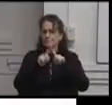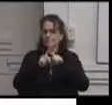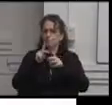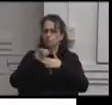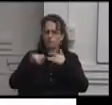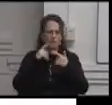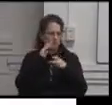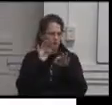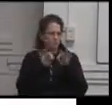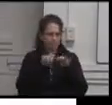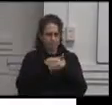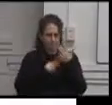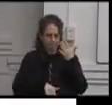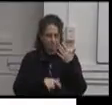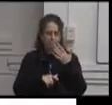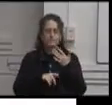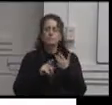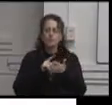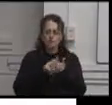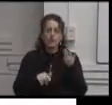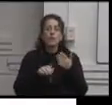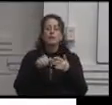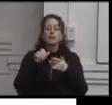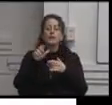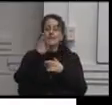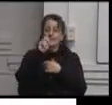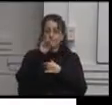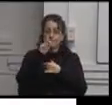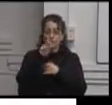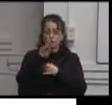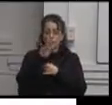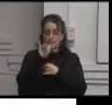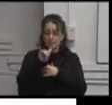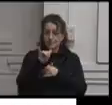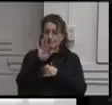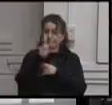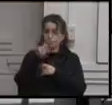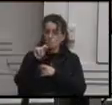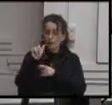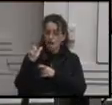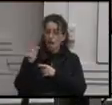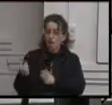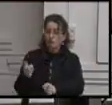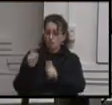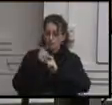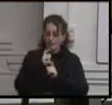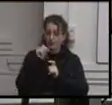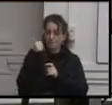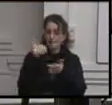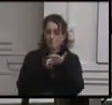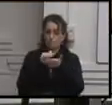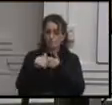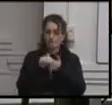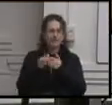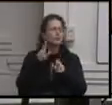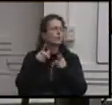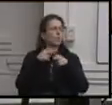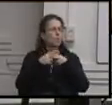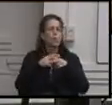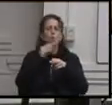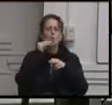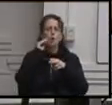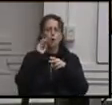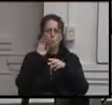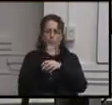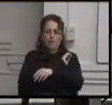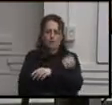a $10,000 grant from Efficiency Vermont for the town's participation in the Vermont Home Energy Challenge, and we've